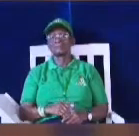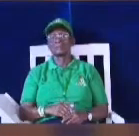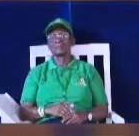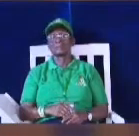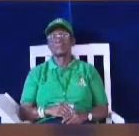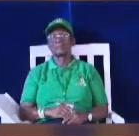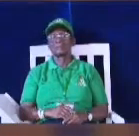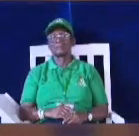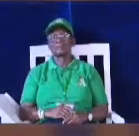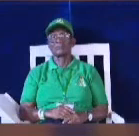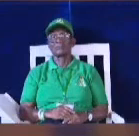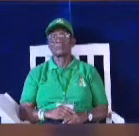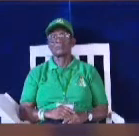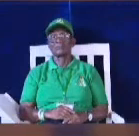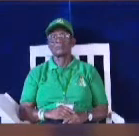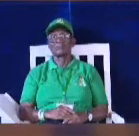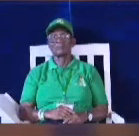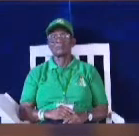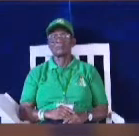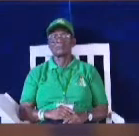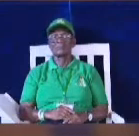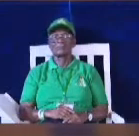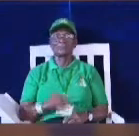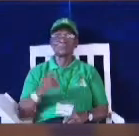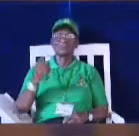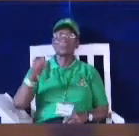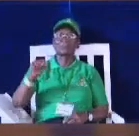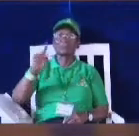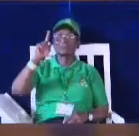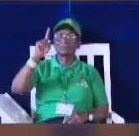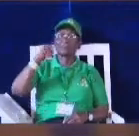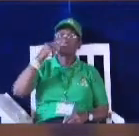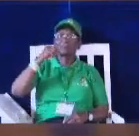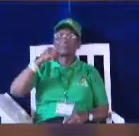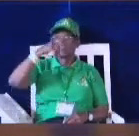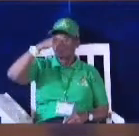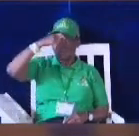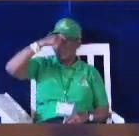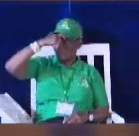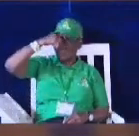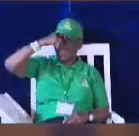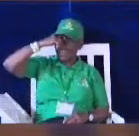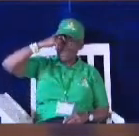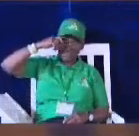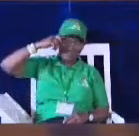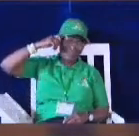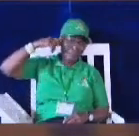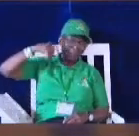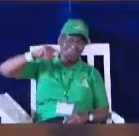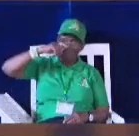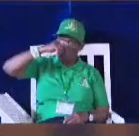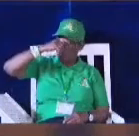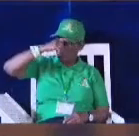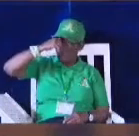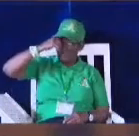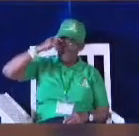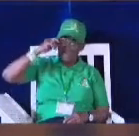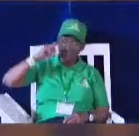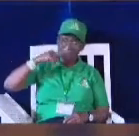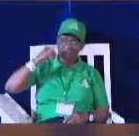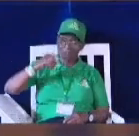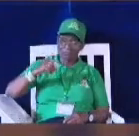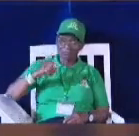The one whose sweat whose